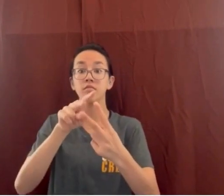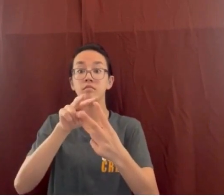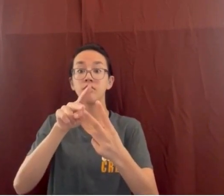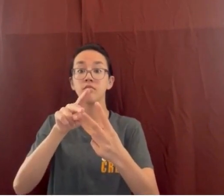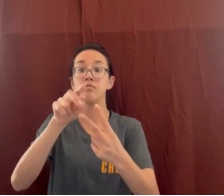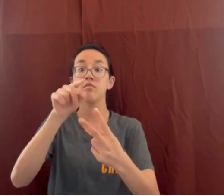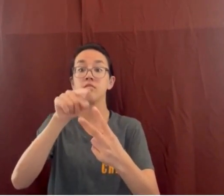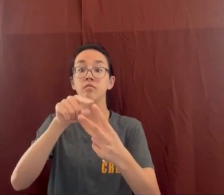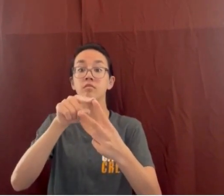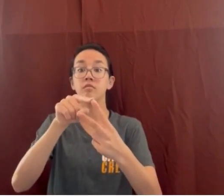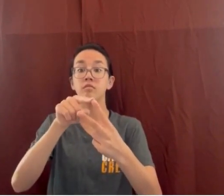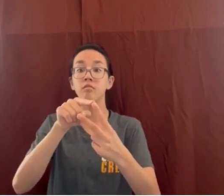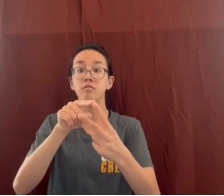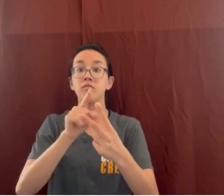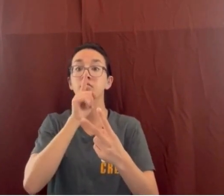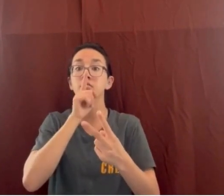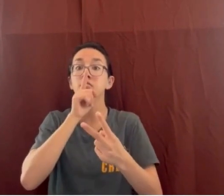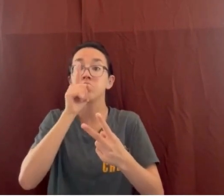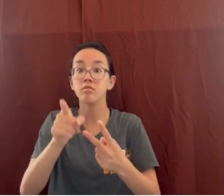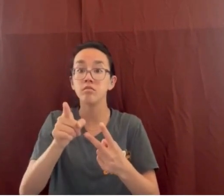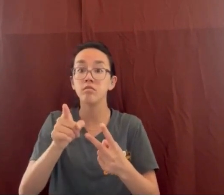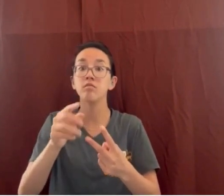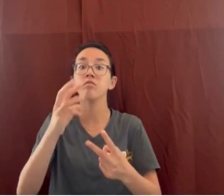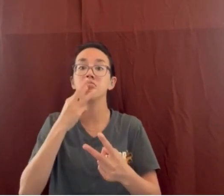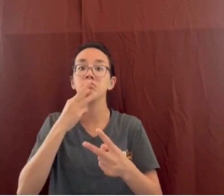You have two options to pick from.